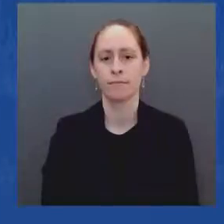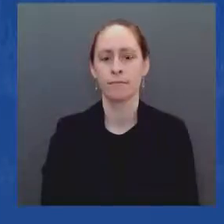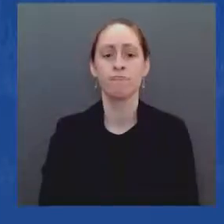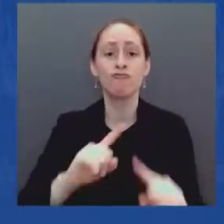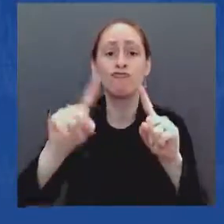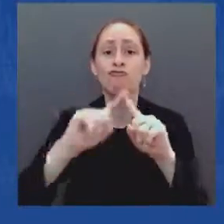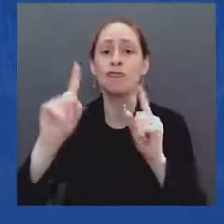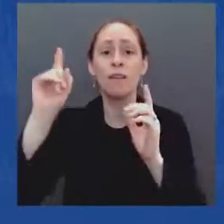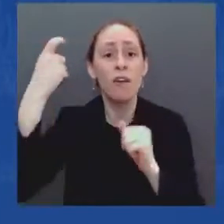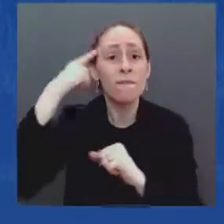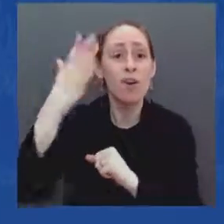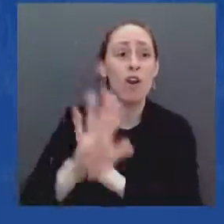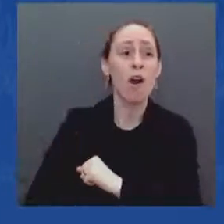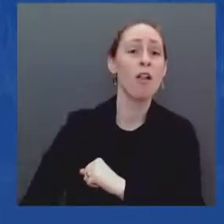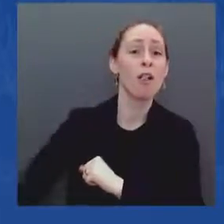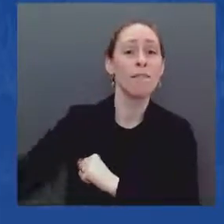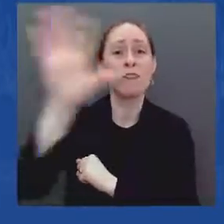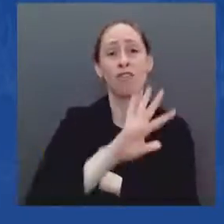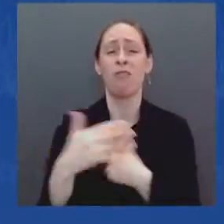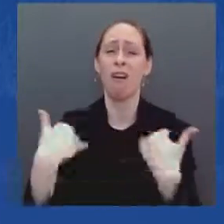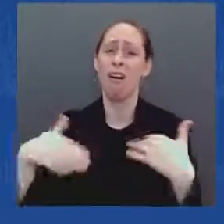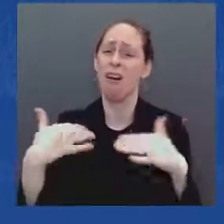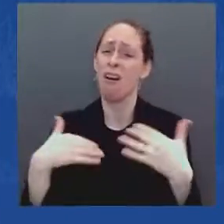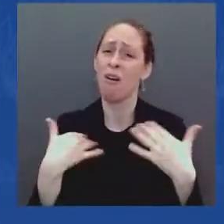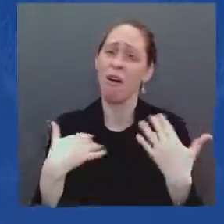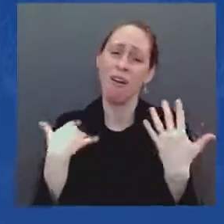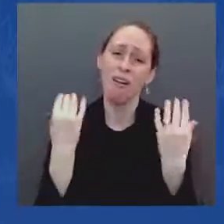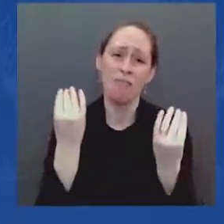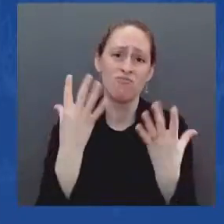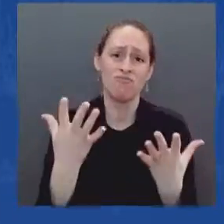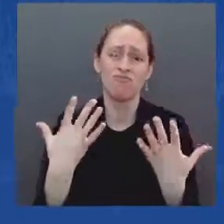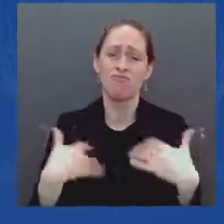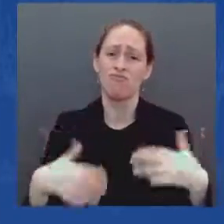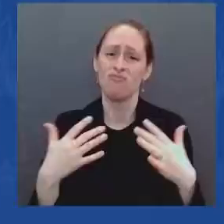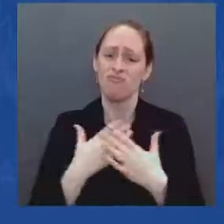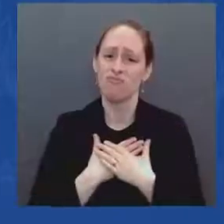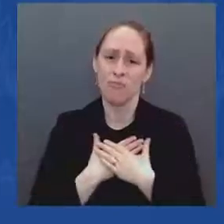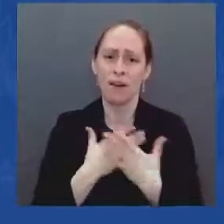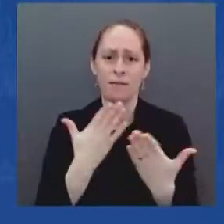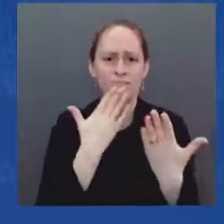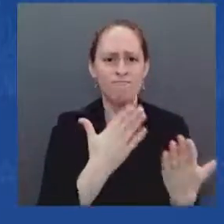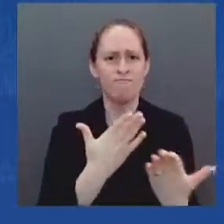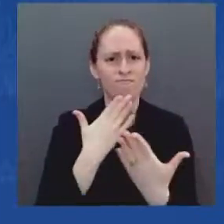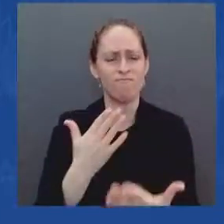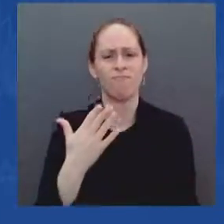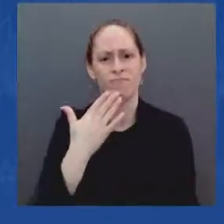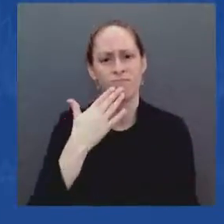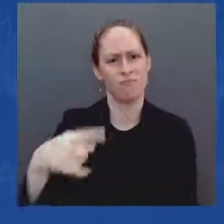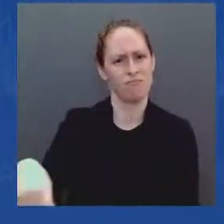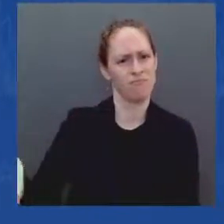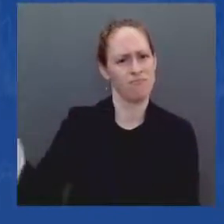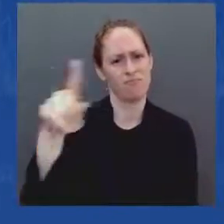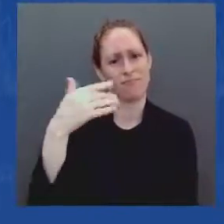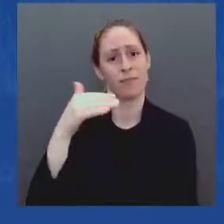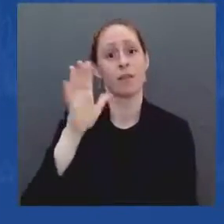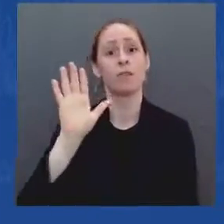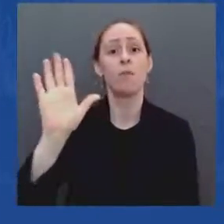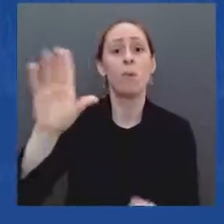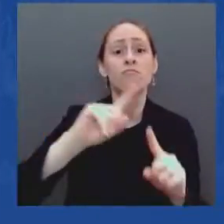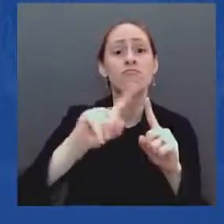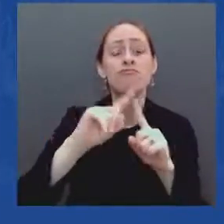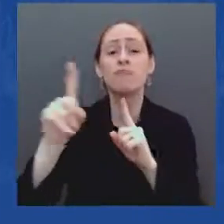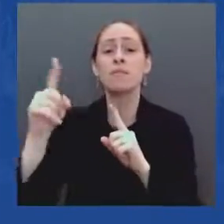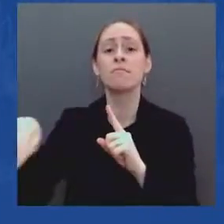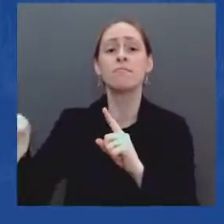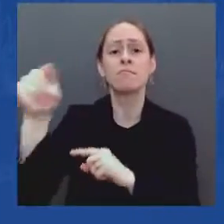of surety and stability to the people we represent as a country. And this organization in particular